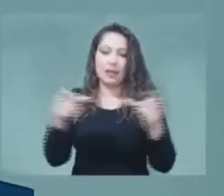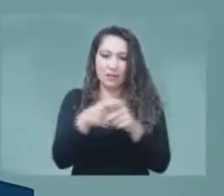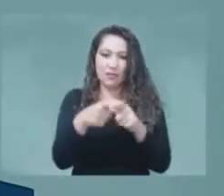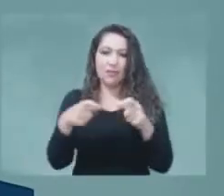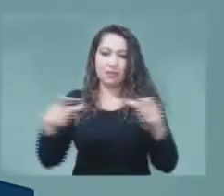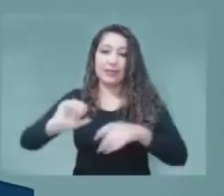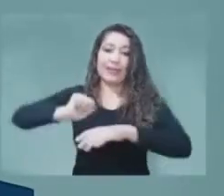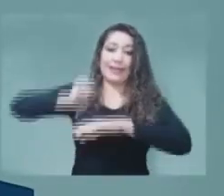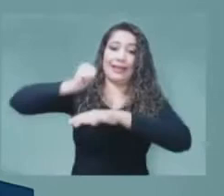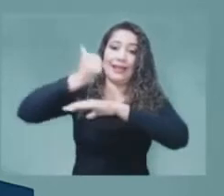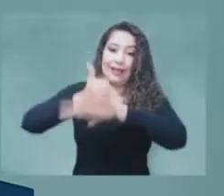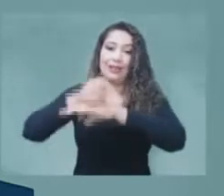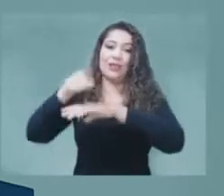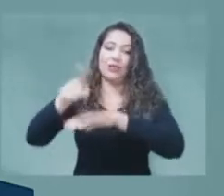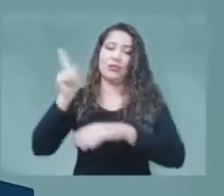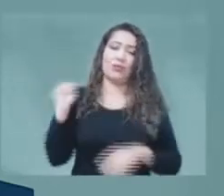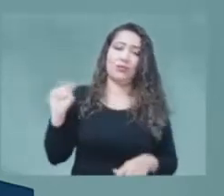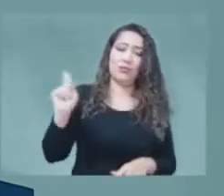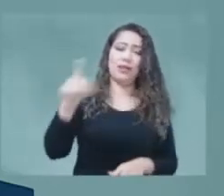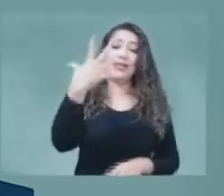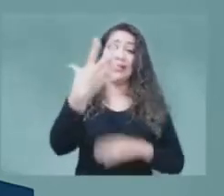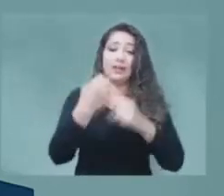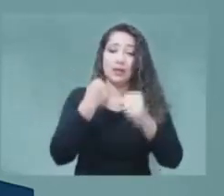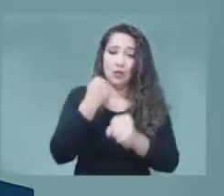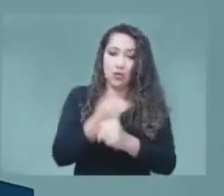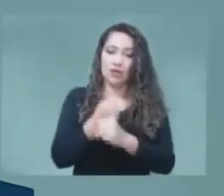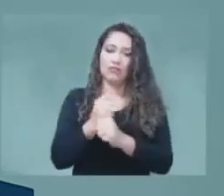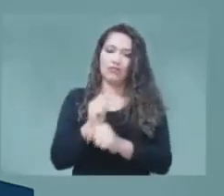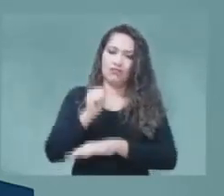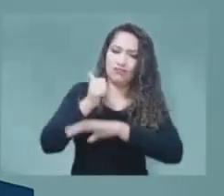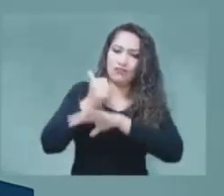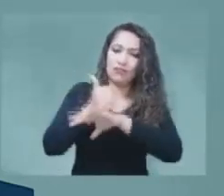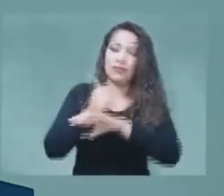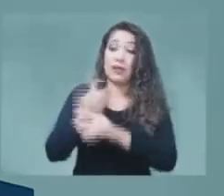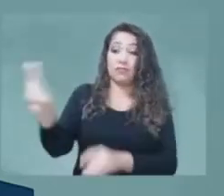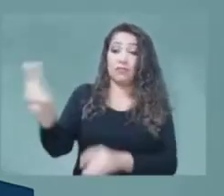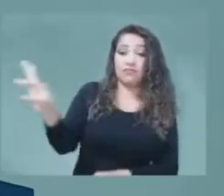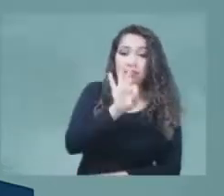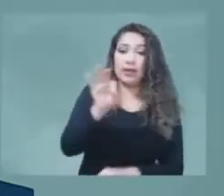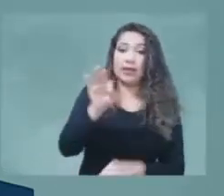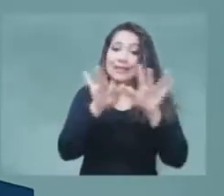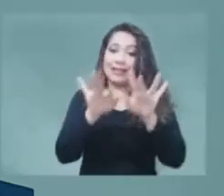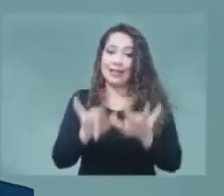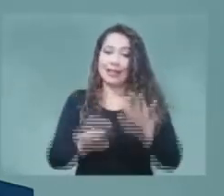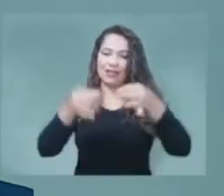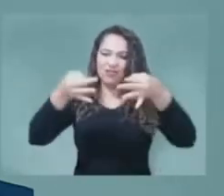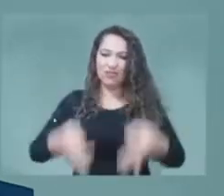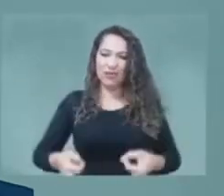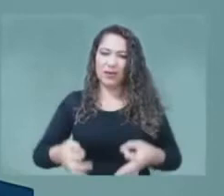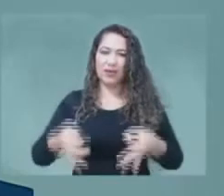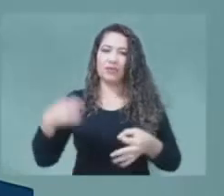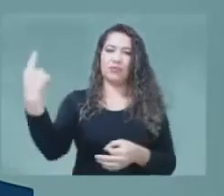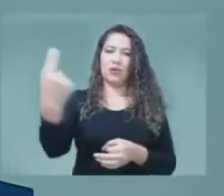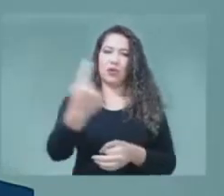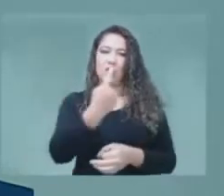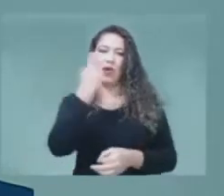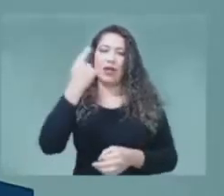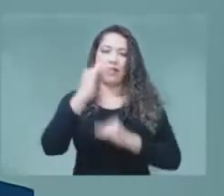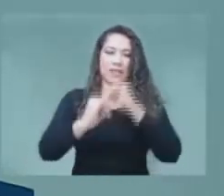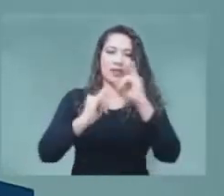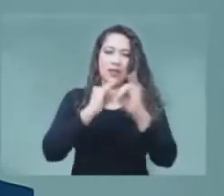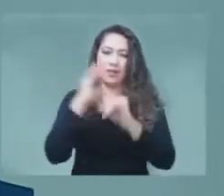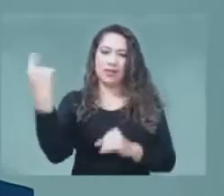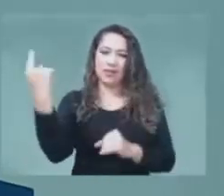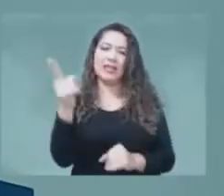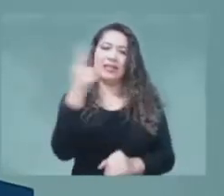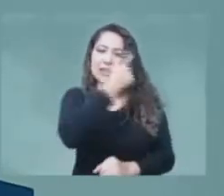National Agency of Spectrum in Colombia for almost 5 years. And he was elected Executive Secretary of the Inter-American Commission